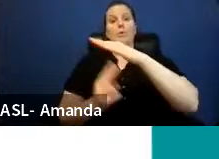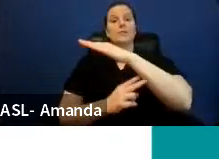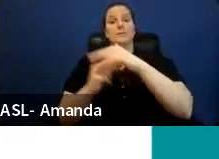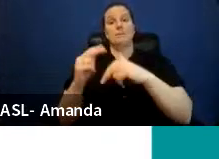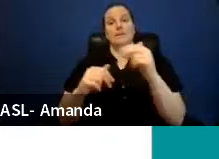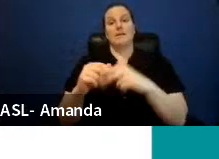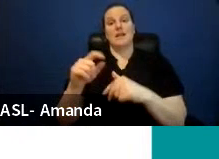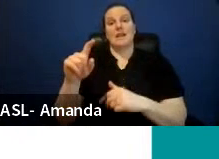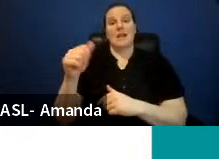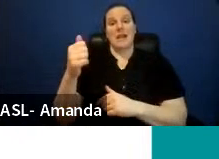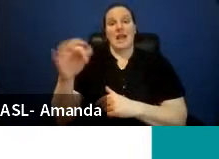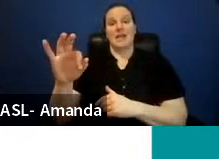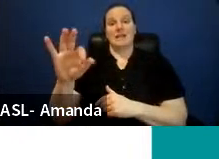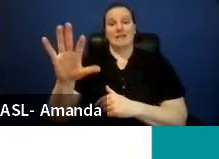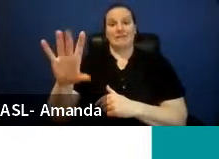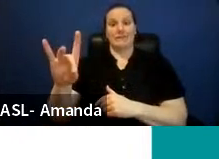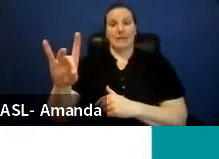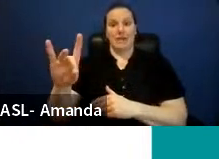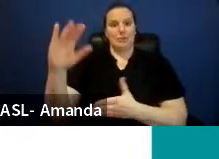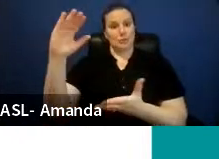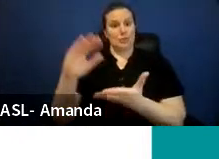of bridges they were seeing.